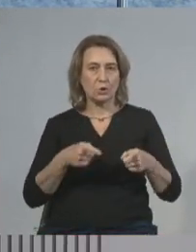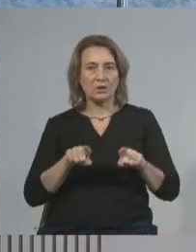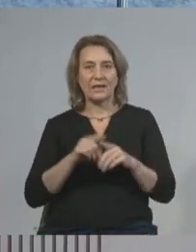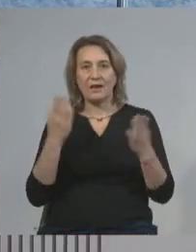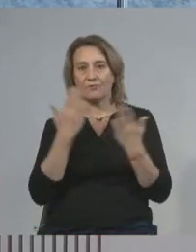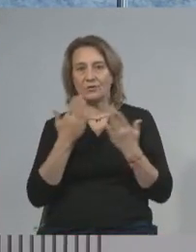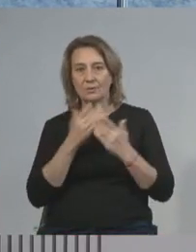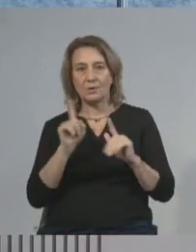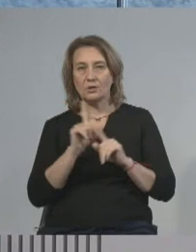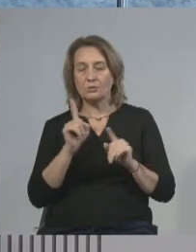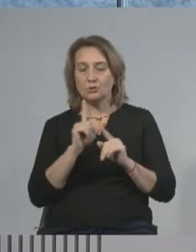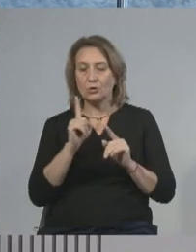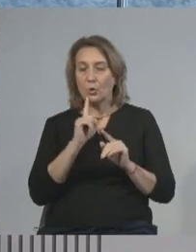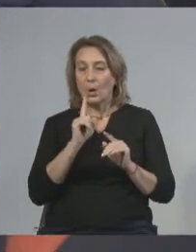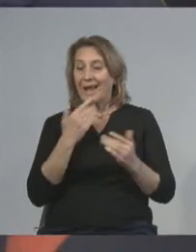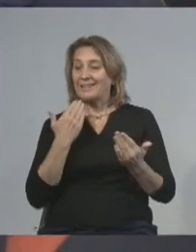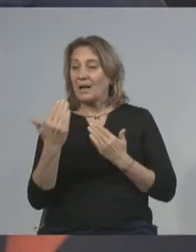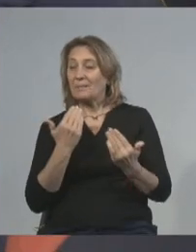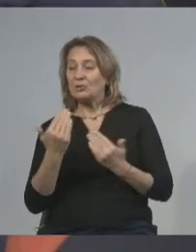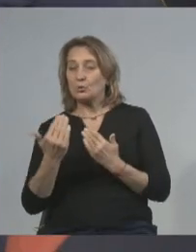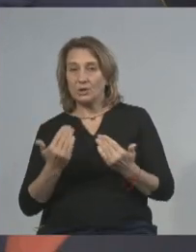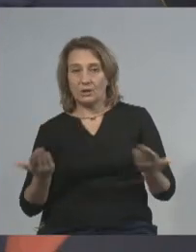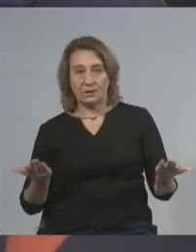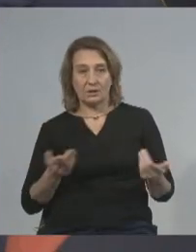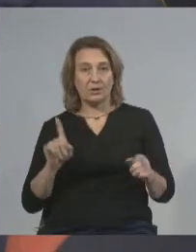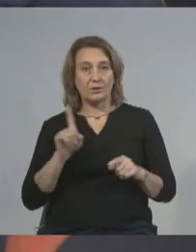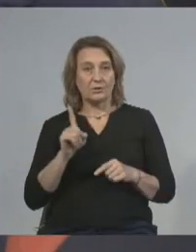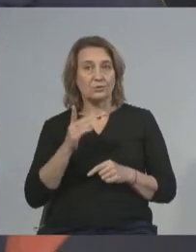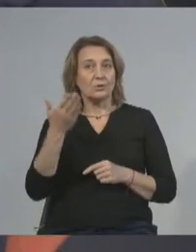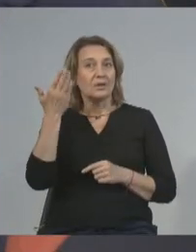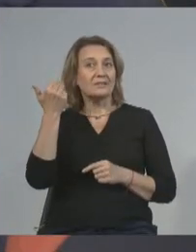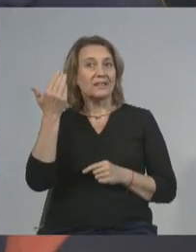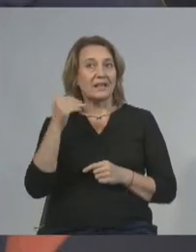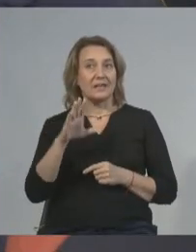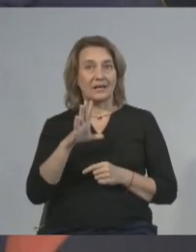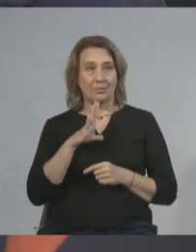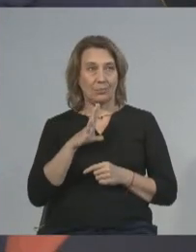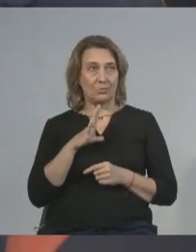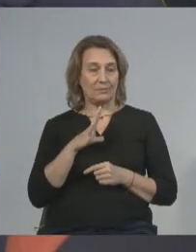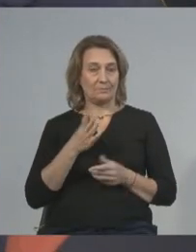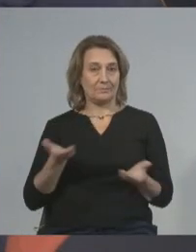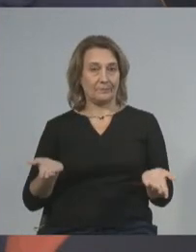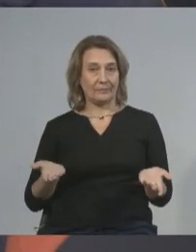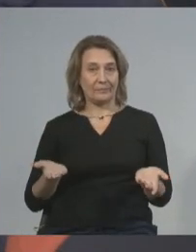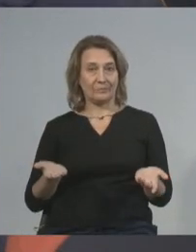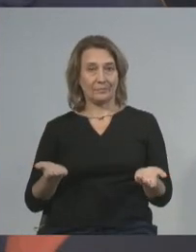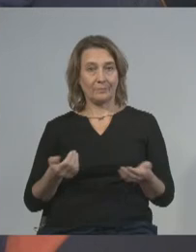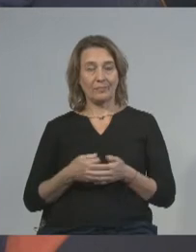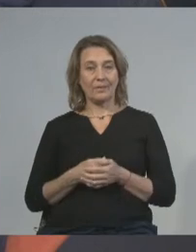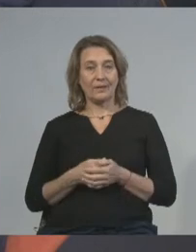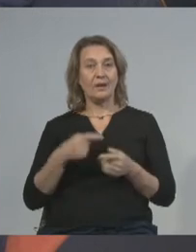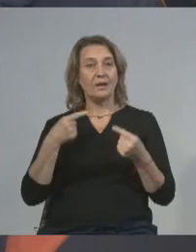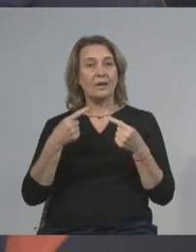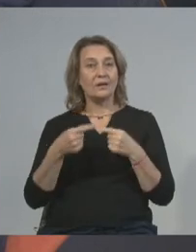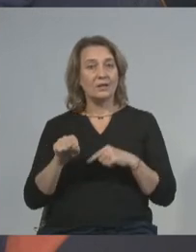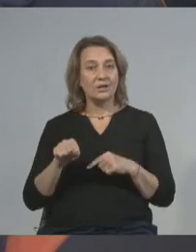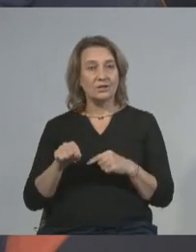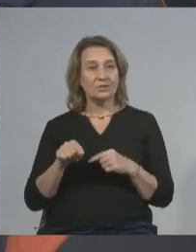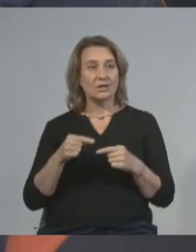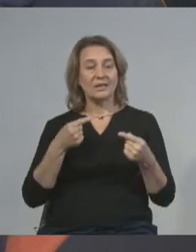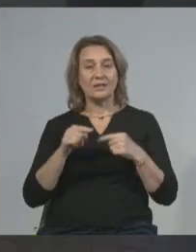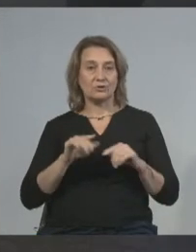know what uh what cinematography is so we